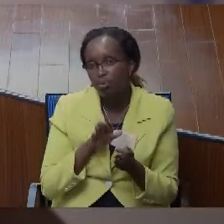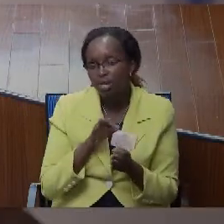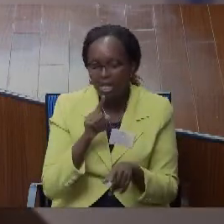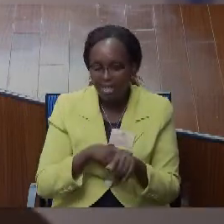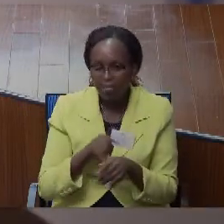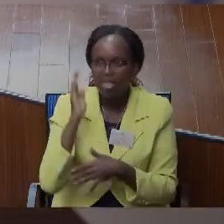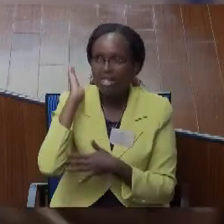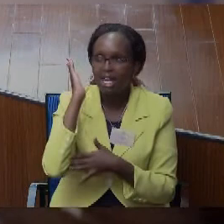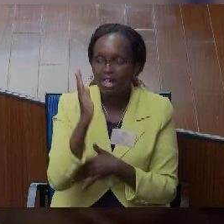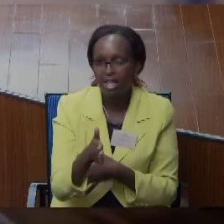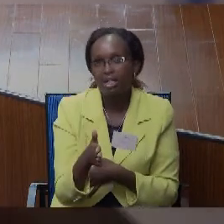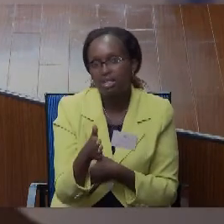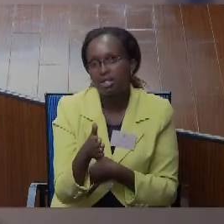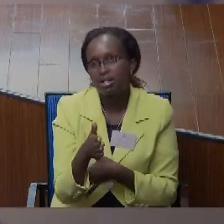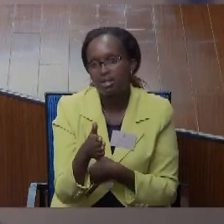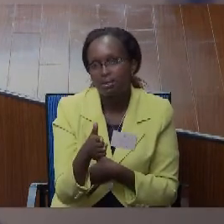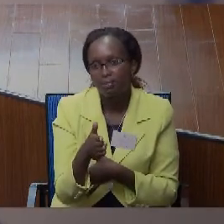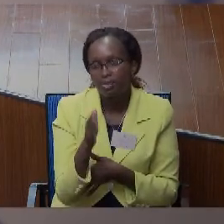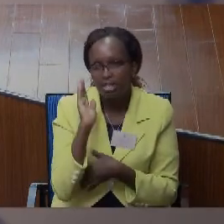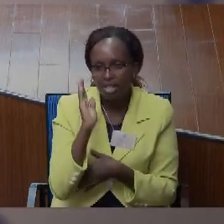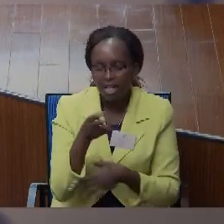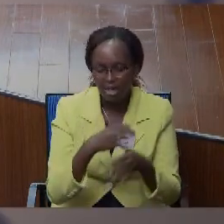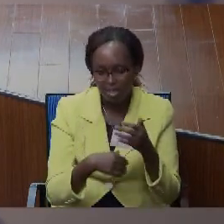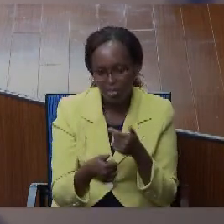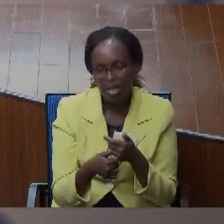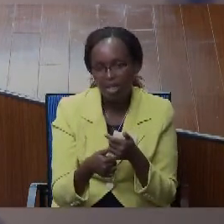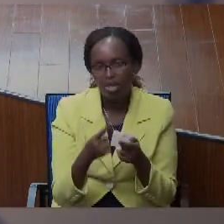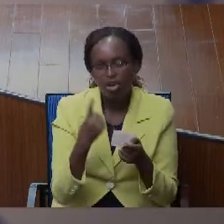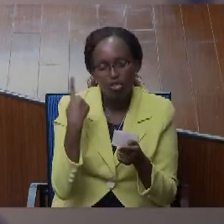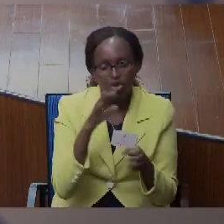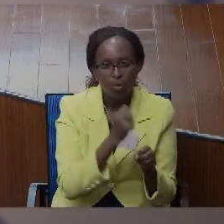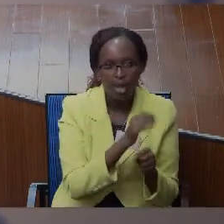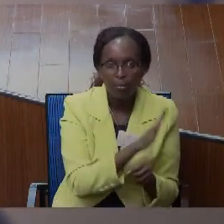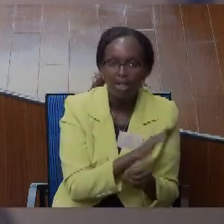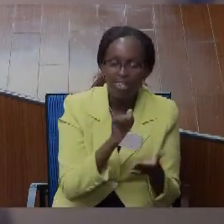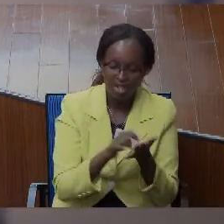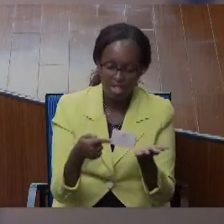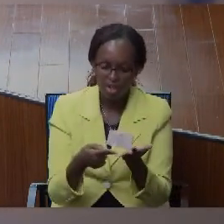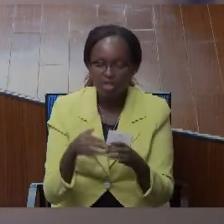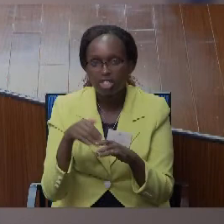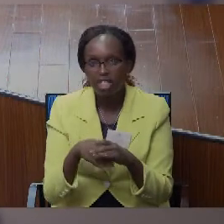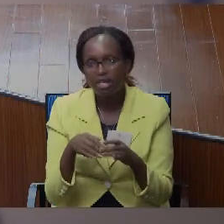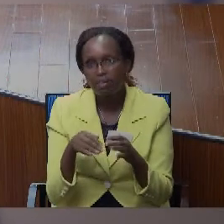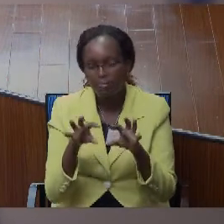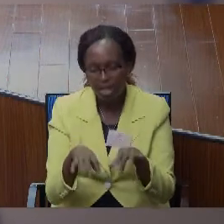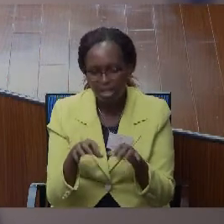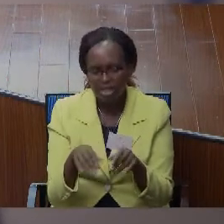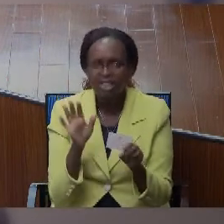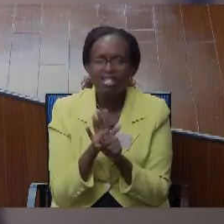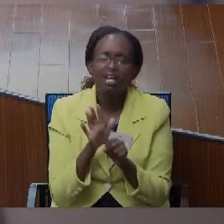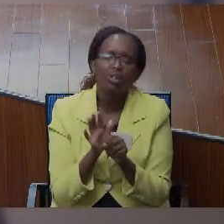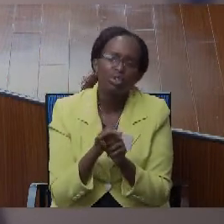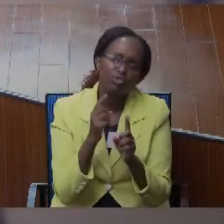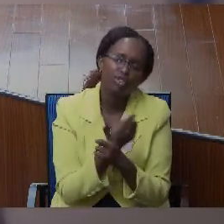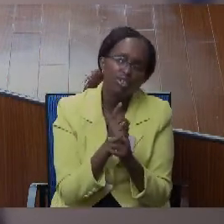direct appropriation of the proceeds of her labor. That is technology into agriculture. There are so many different things